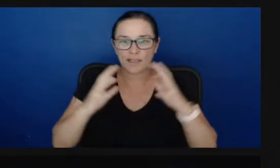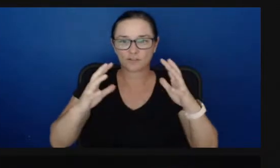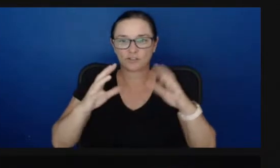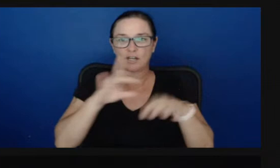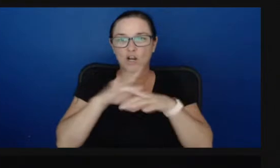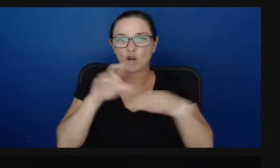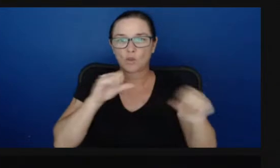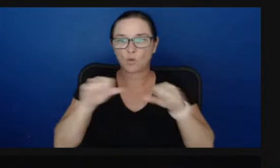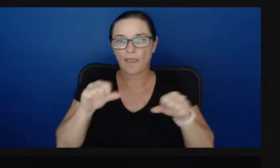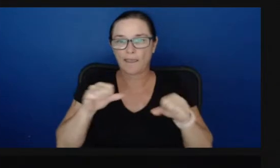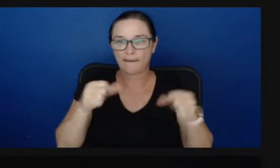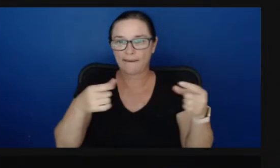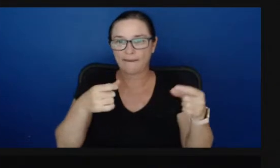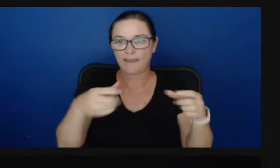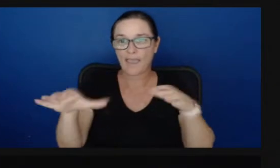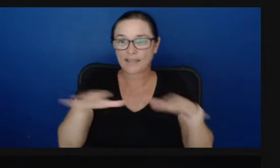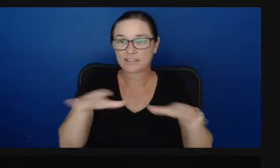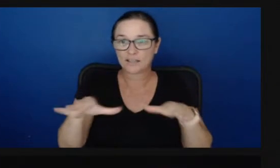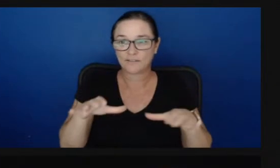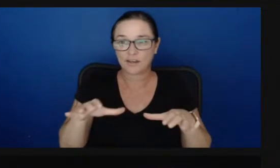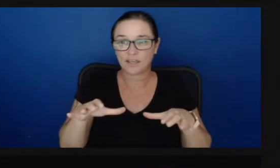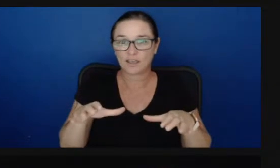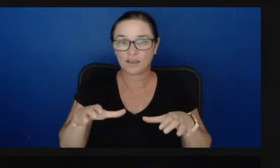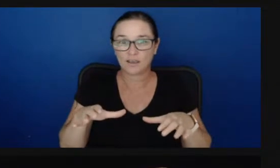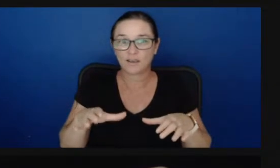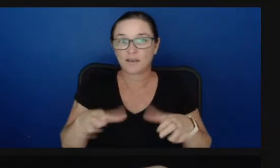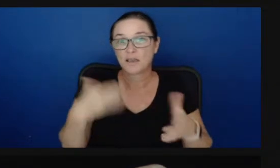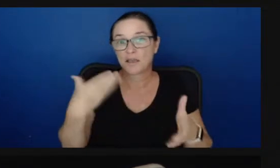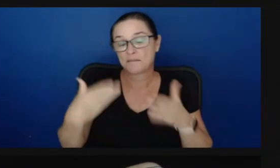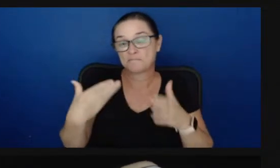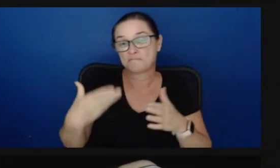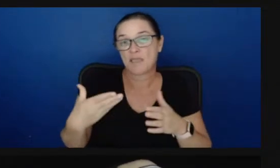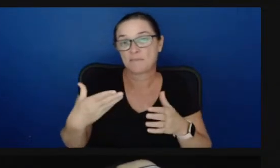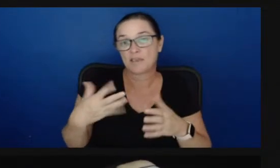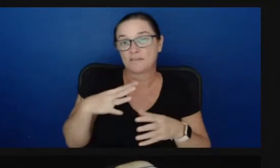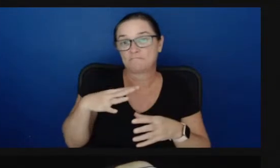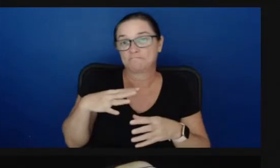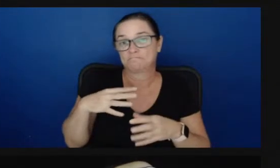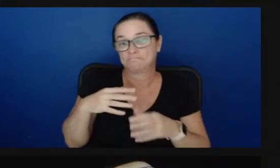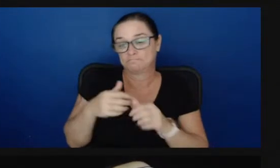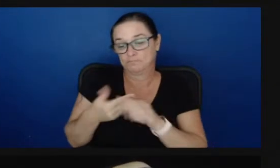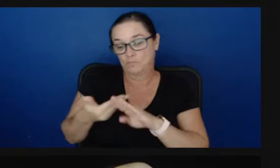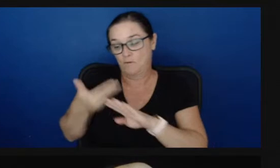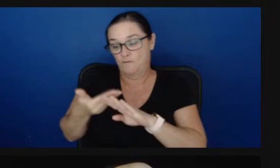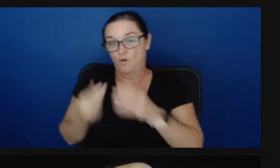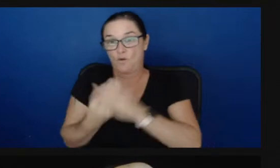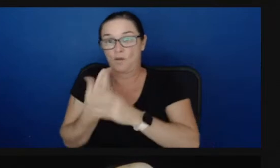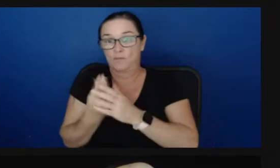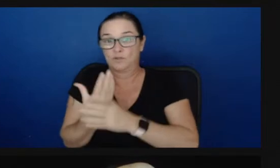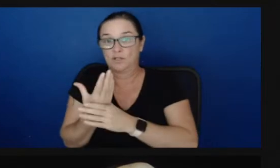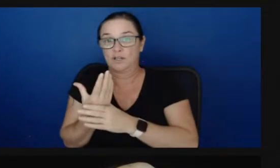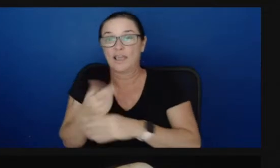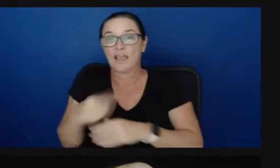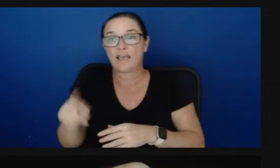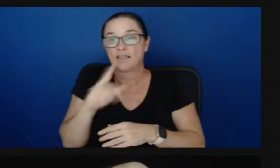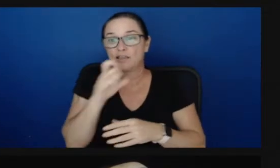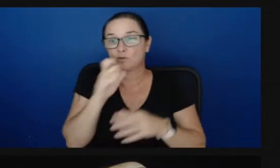earthquakes are expected to precede an eruption. These signals did not appear until 1 to 2 hours before recent